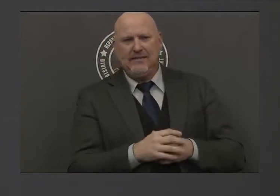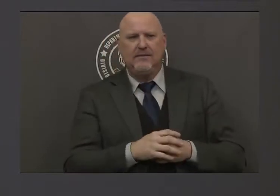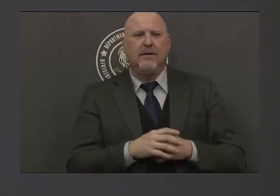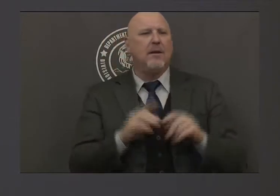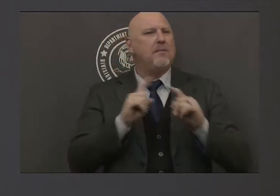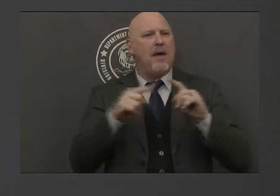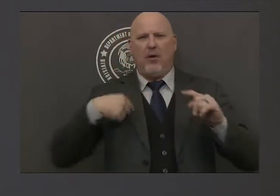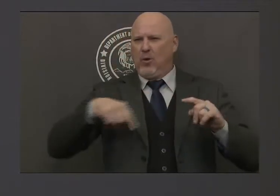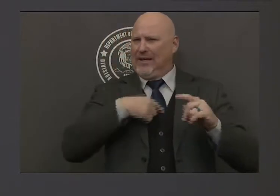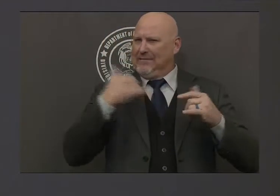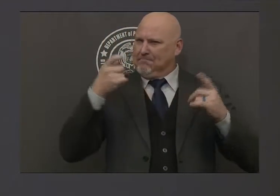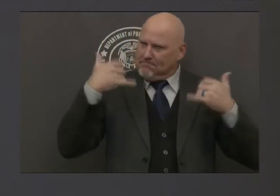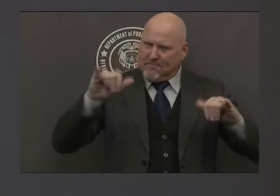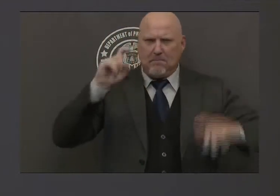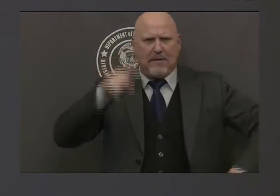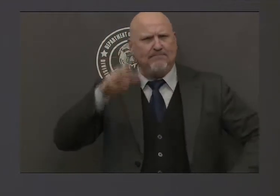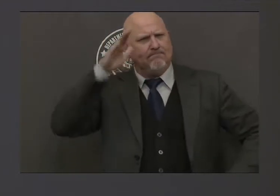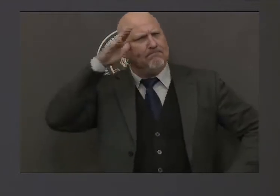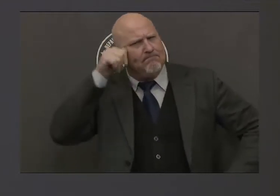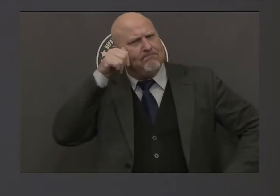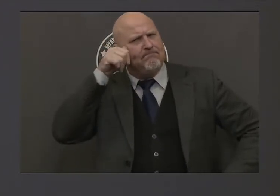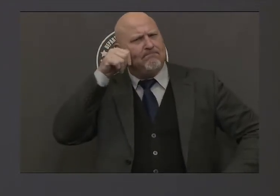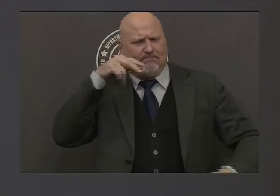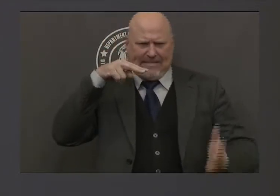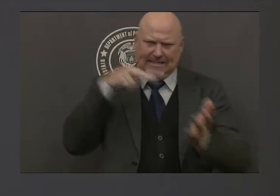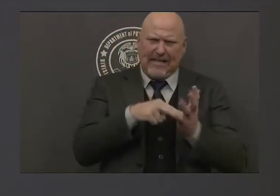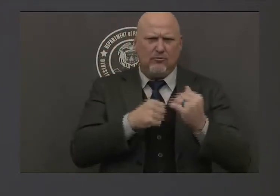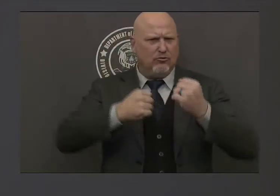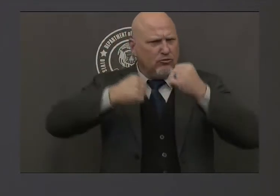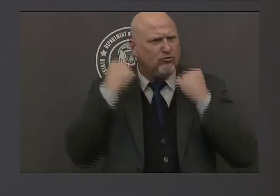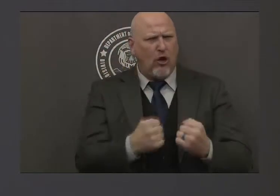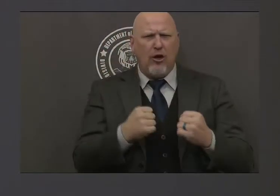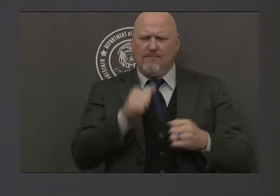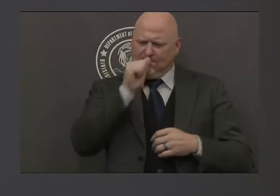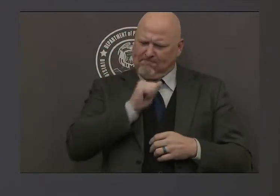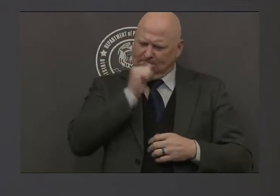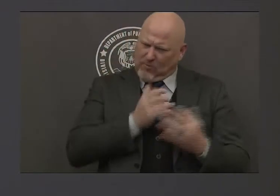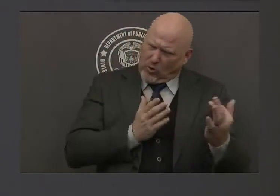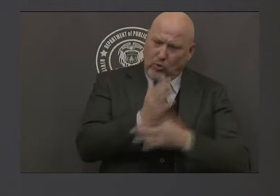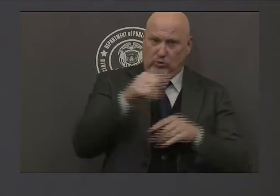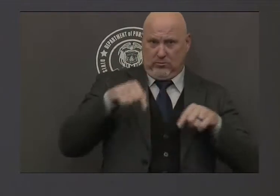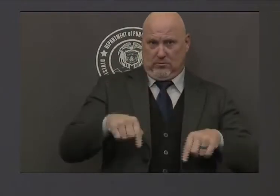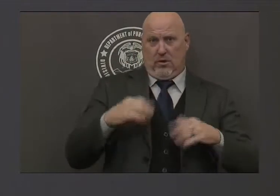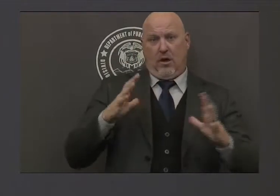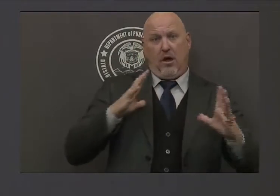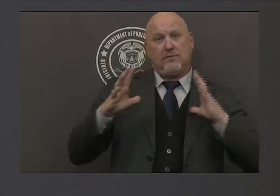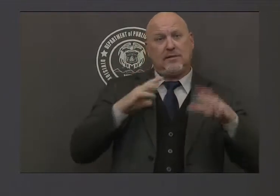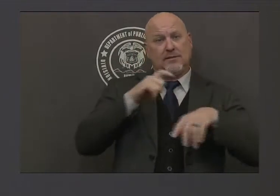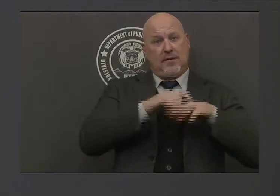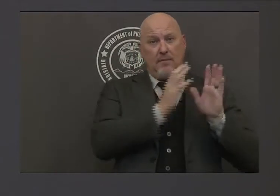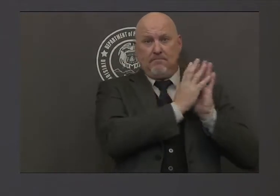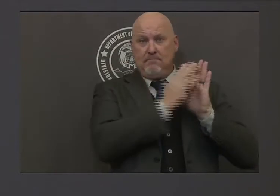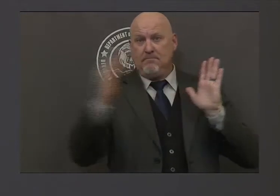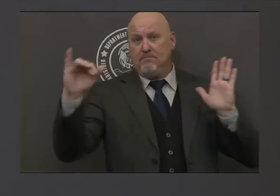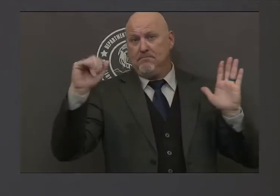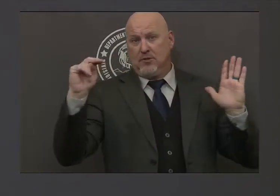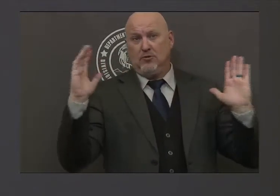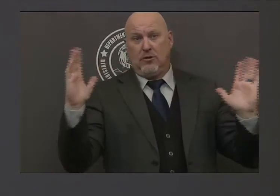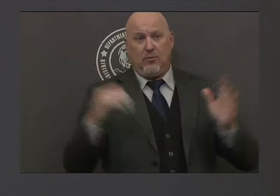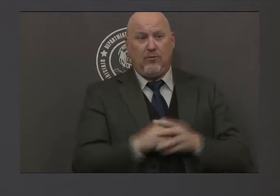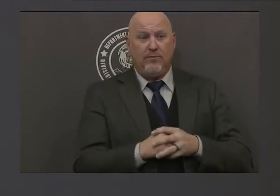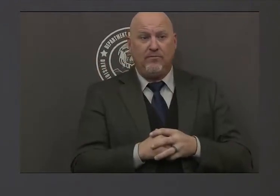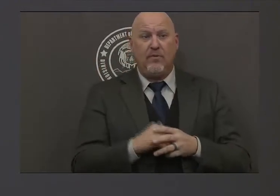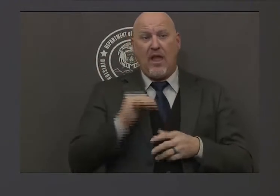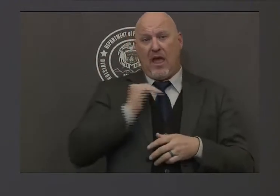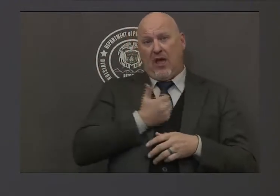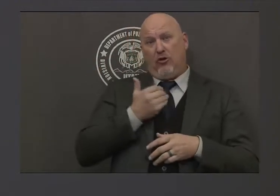holiday season to protect lives. We don't need to have the deaths that we're having now, and every one of us